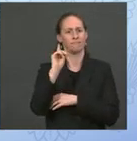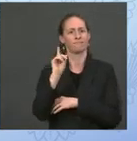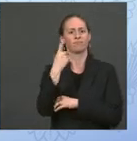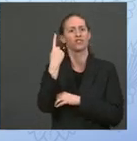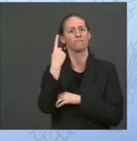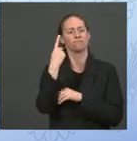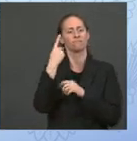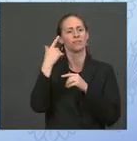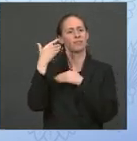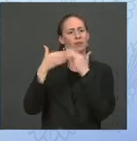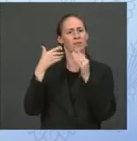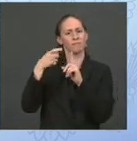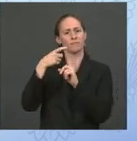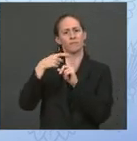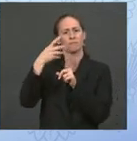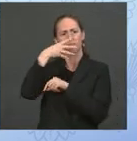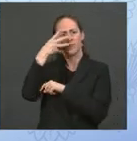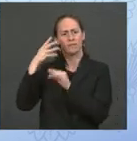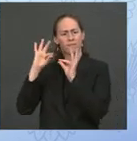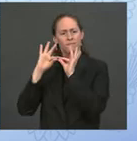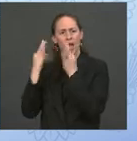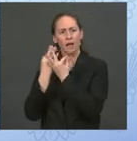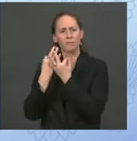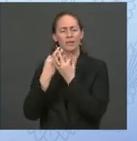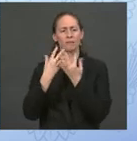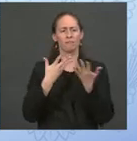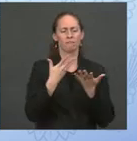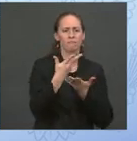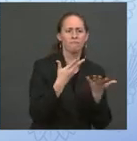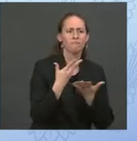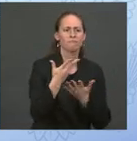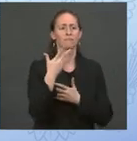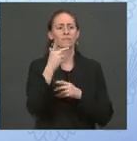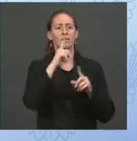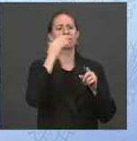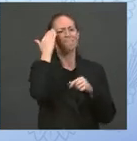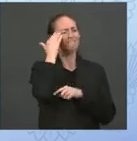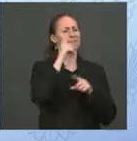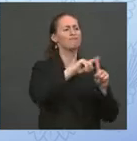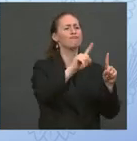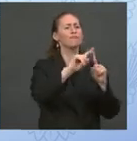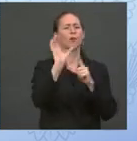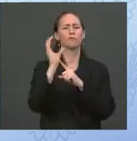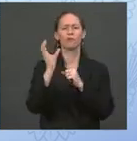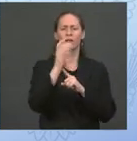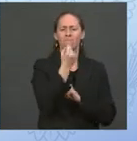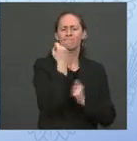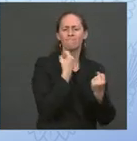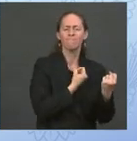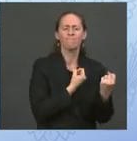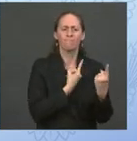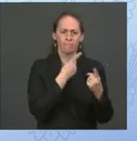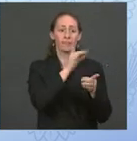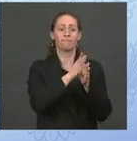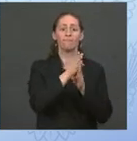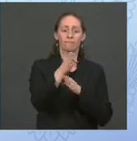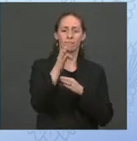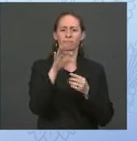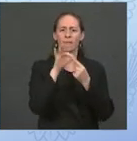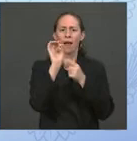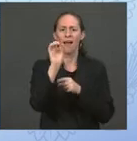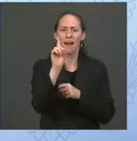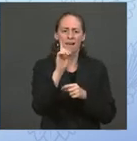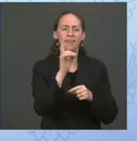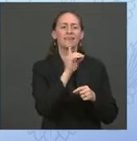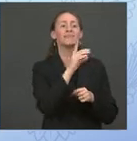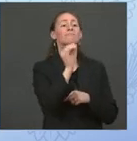feel proud of their cultures and who they are. She works in special education classrooms and as an elementary school instructional